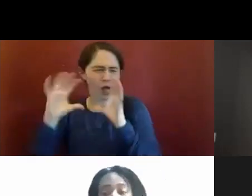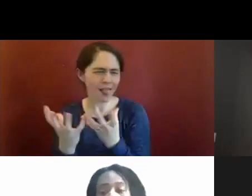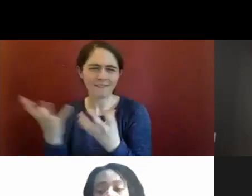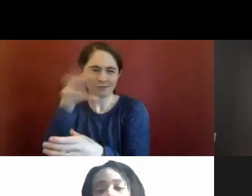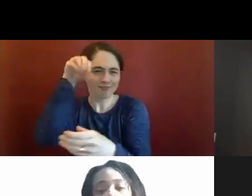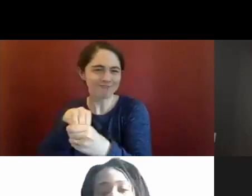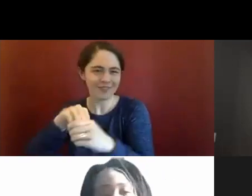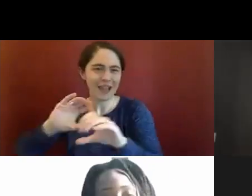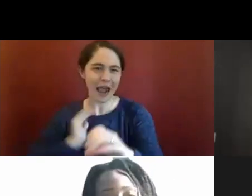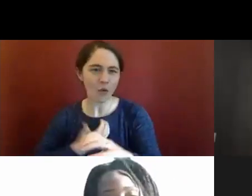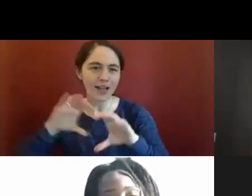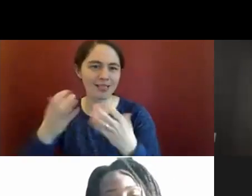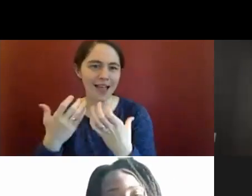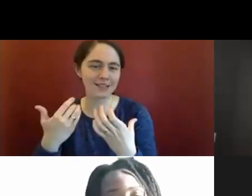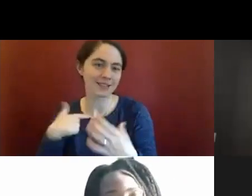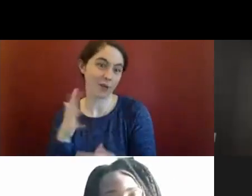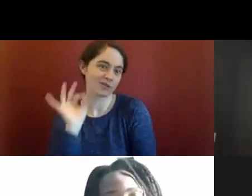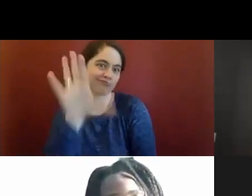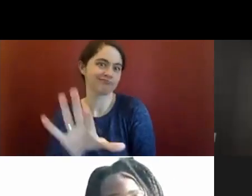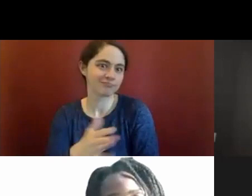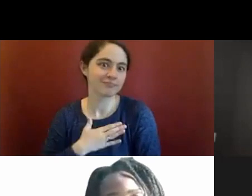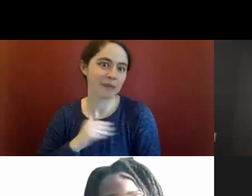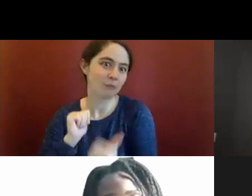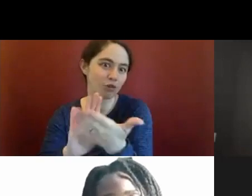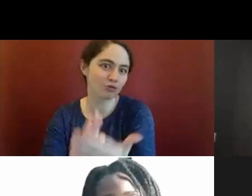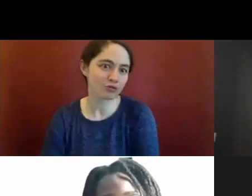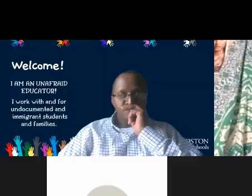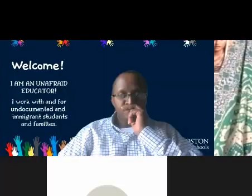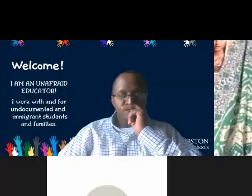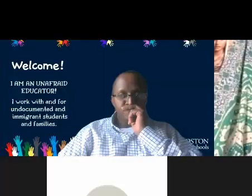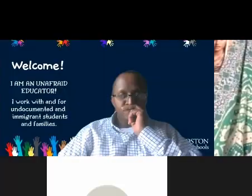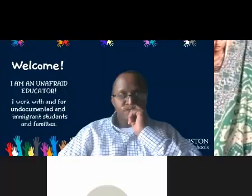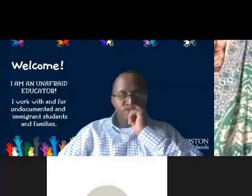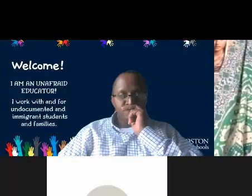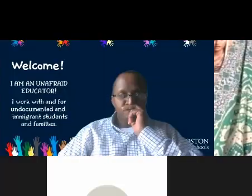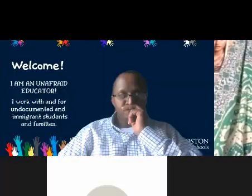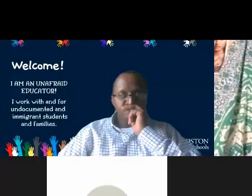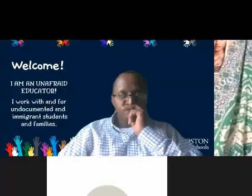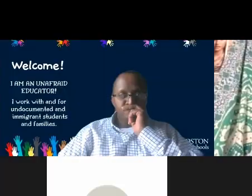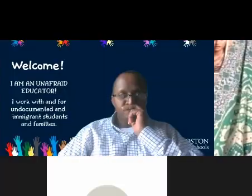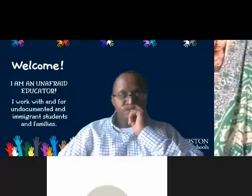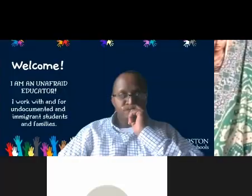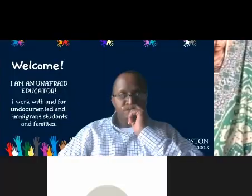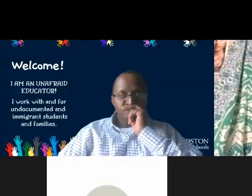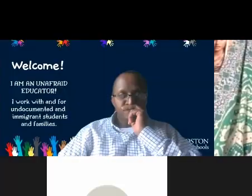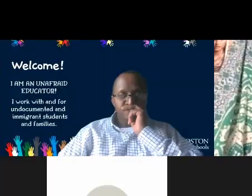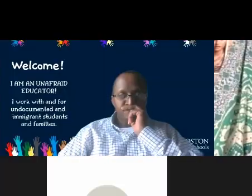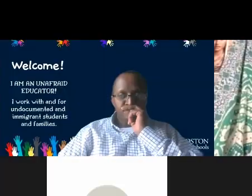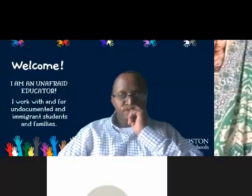Okay, thank you for that. Does anybody else want to share? If not, I think we can move on to our closing